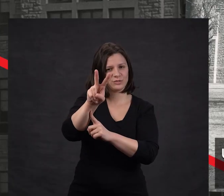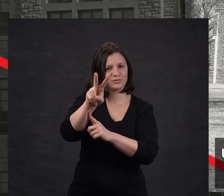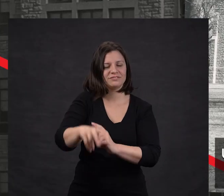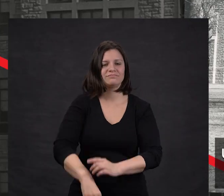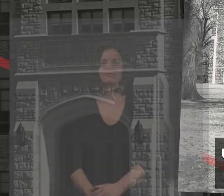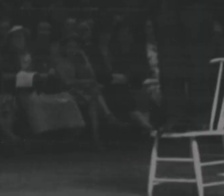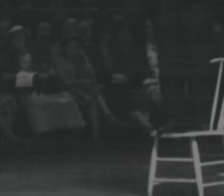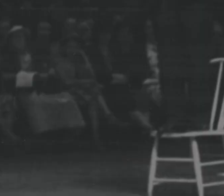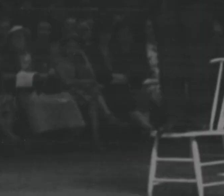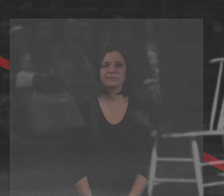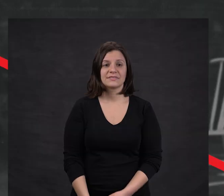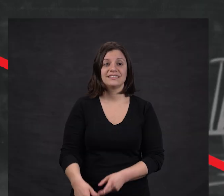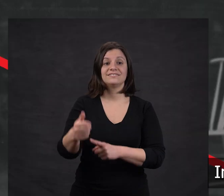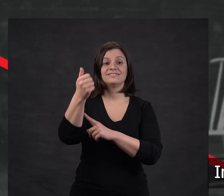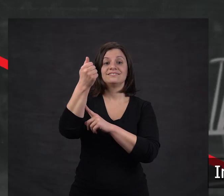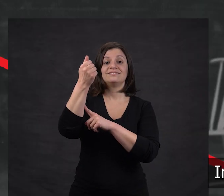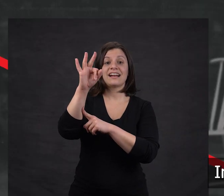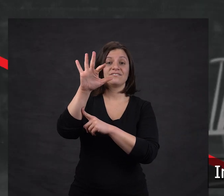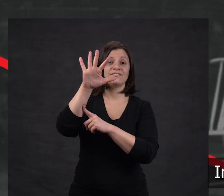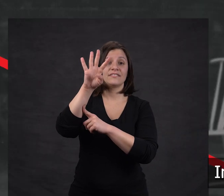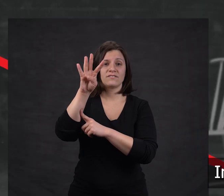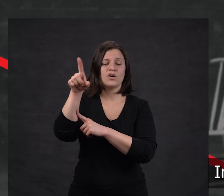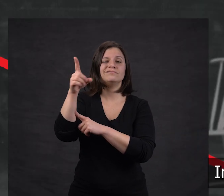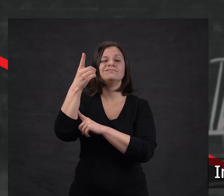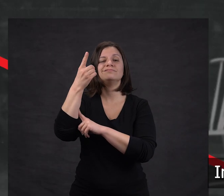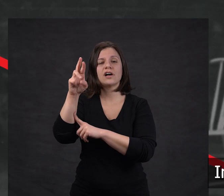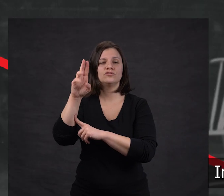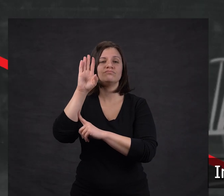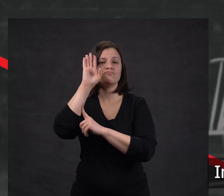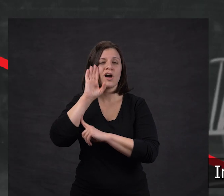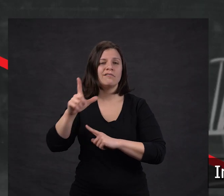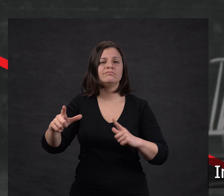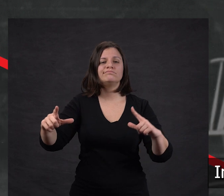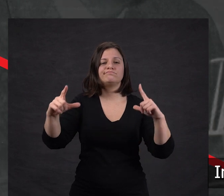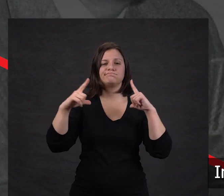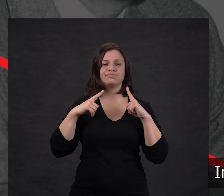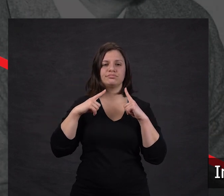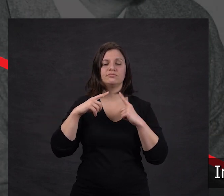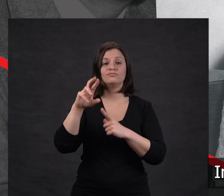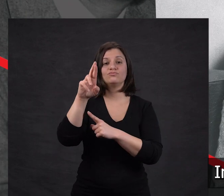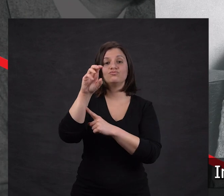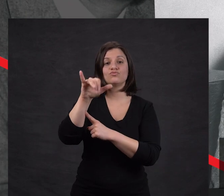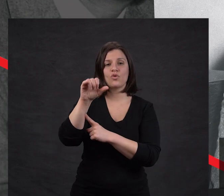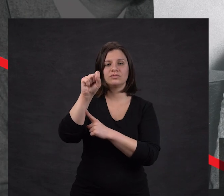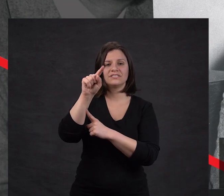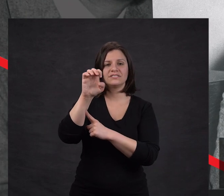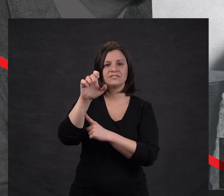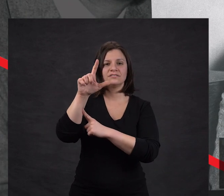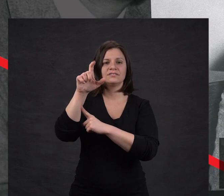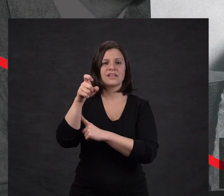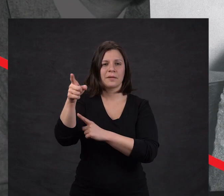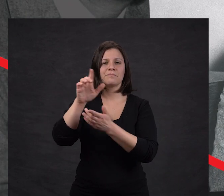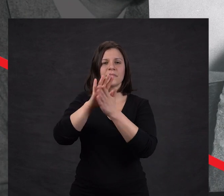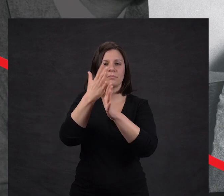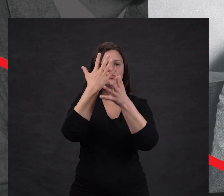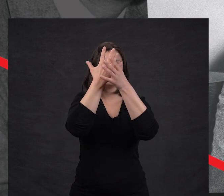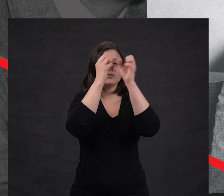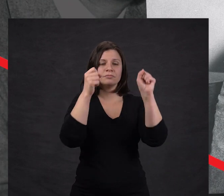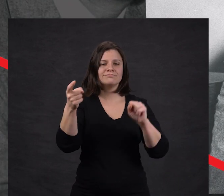Photos, Superintendents Brown and Stell. In 1954, Dr. Brown retired, and Roy Stell became superintendent.